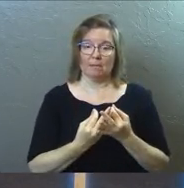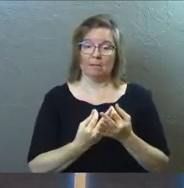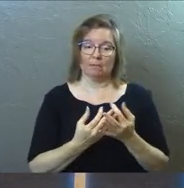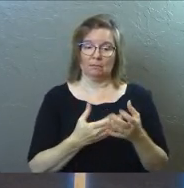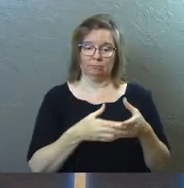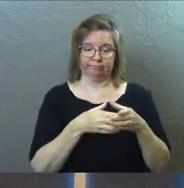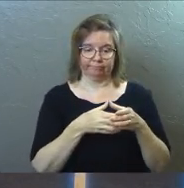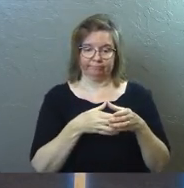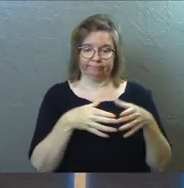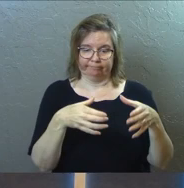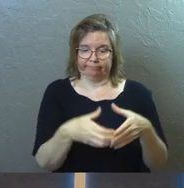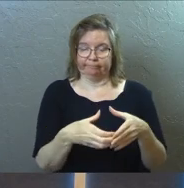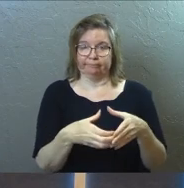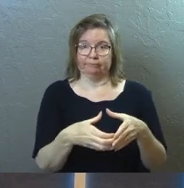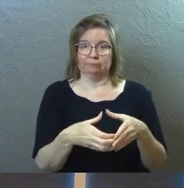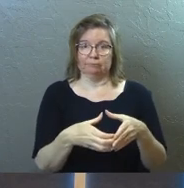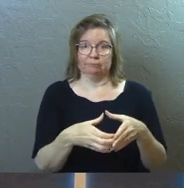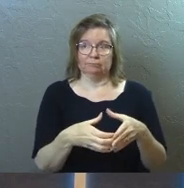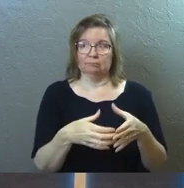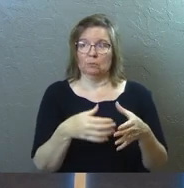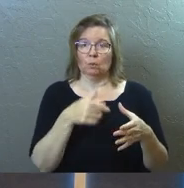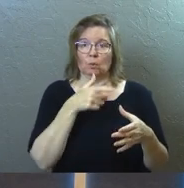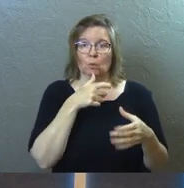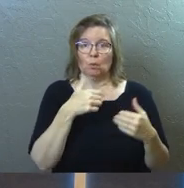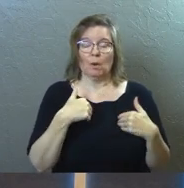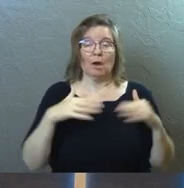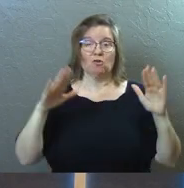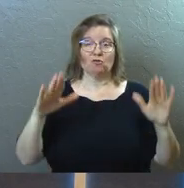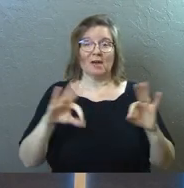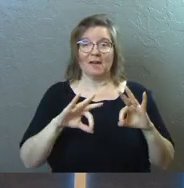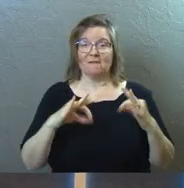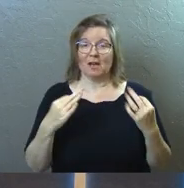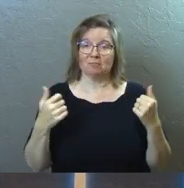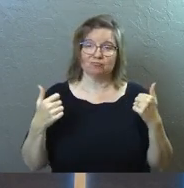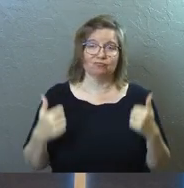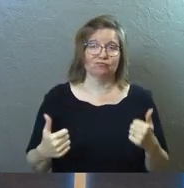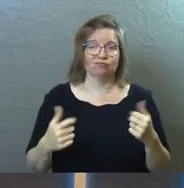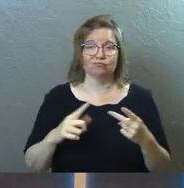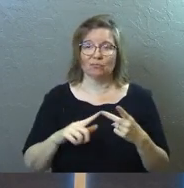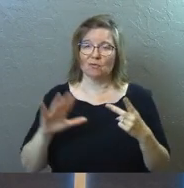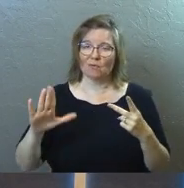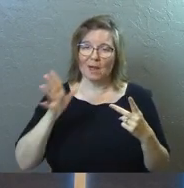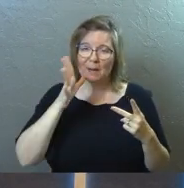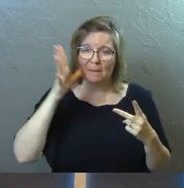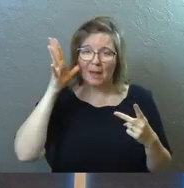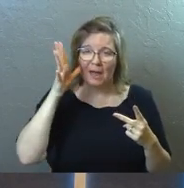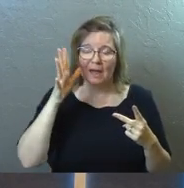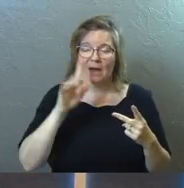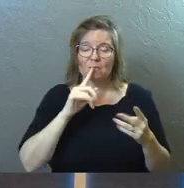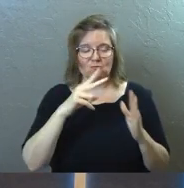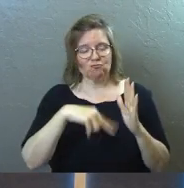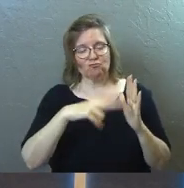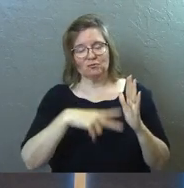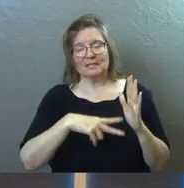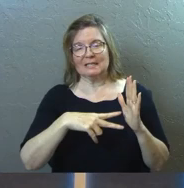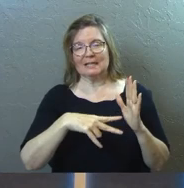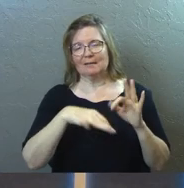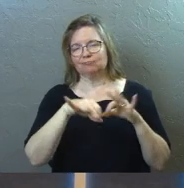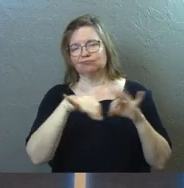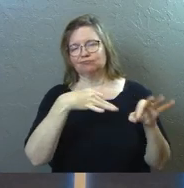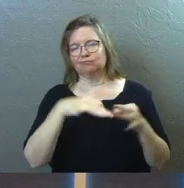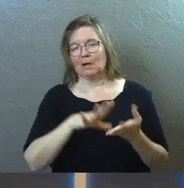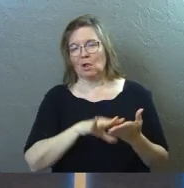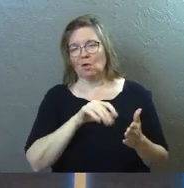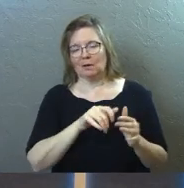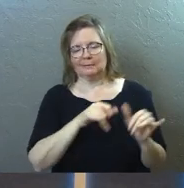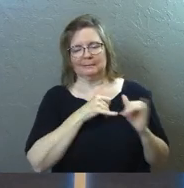scripture, saints of old, who had great families and were great parents, and we could read about them and learn